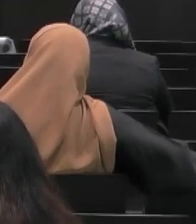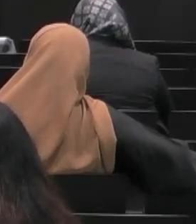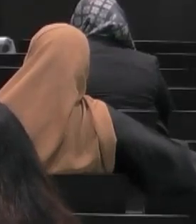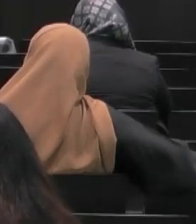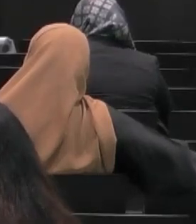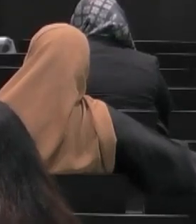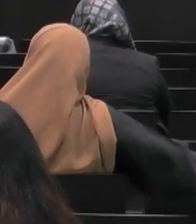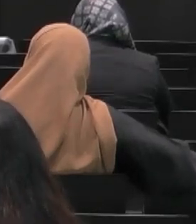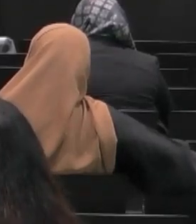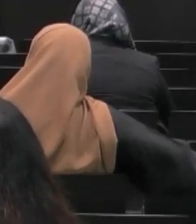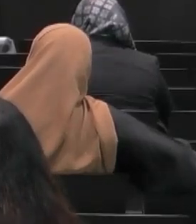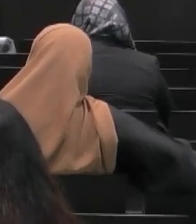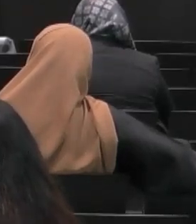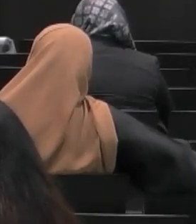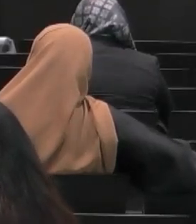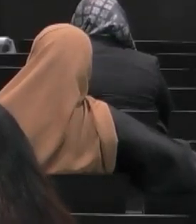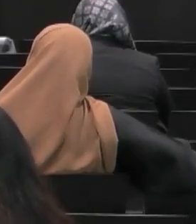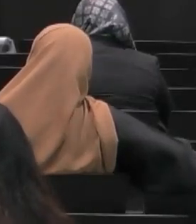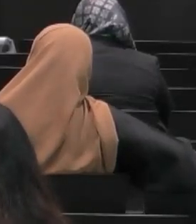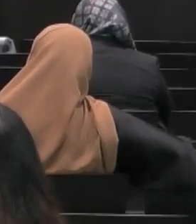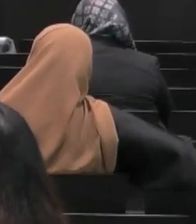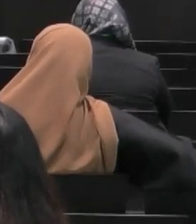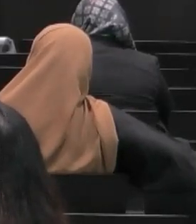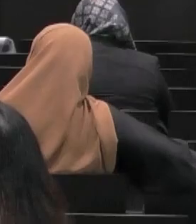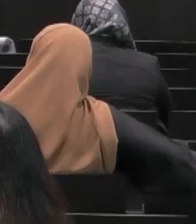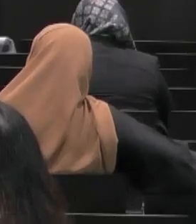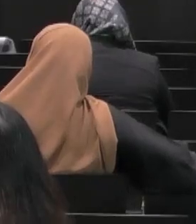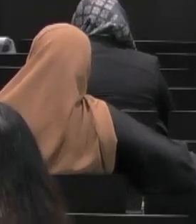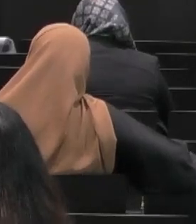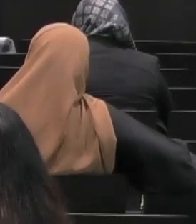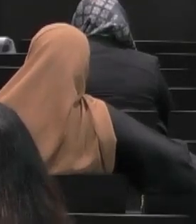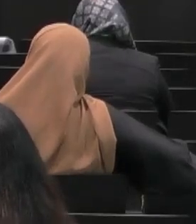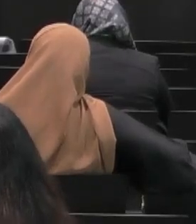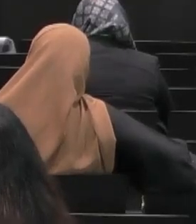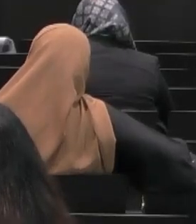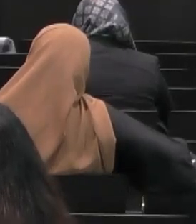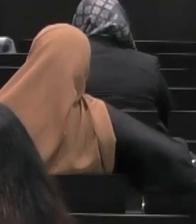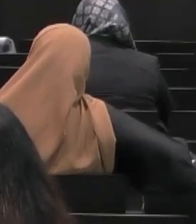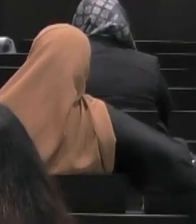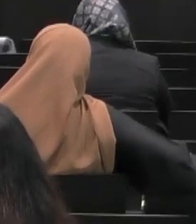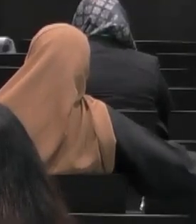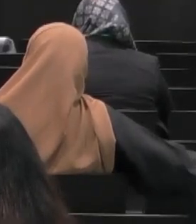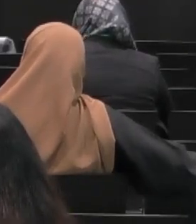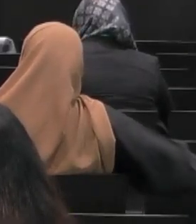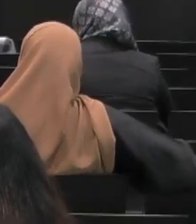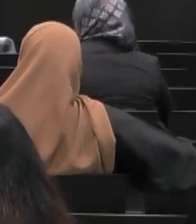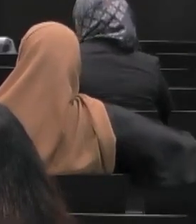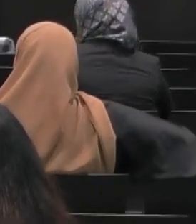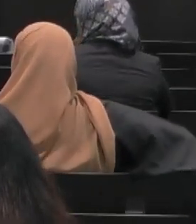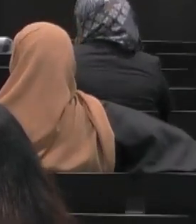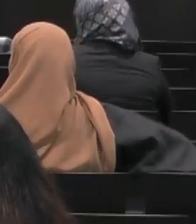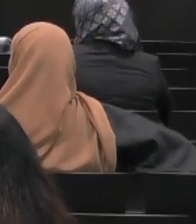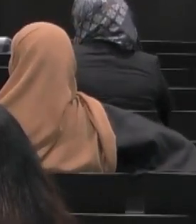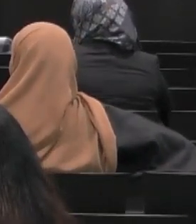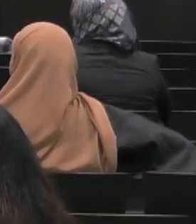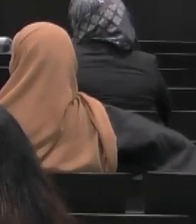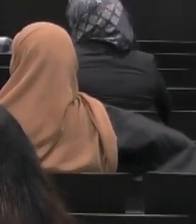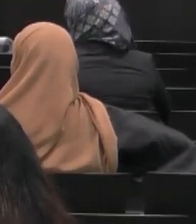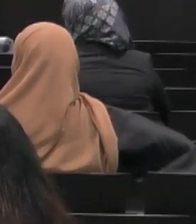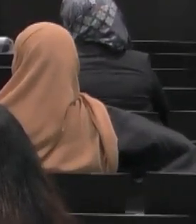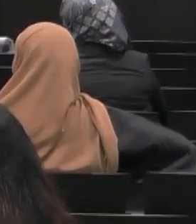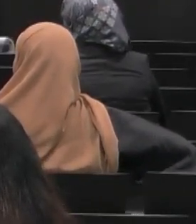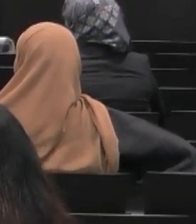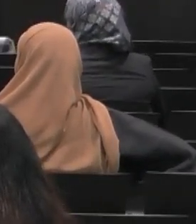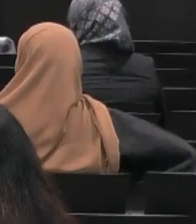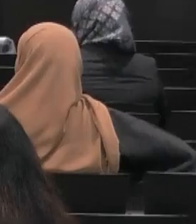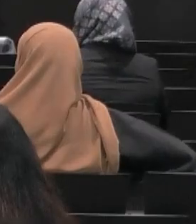challenges, including income loss, mobility that's limited, and difficulty in accessing essential services like